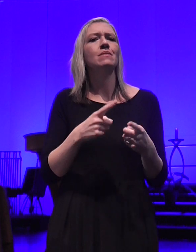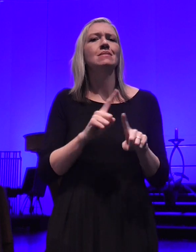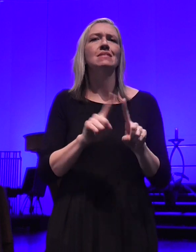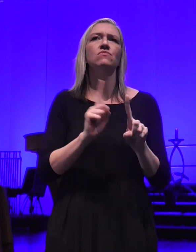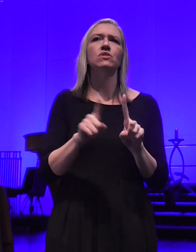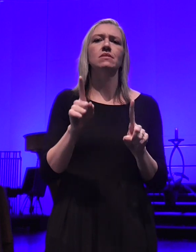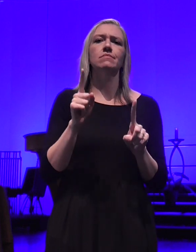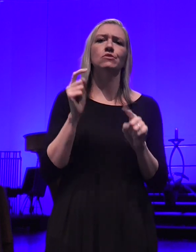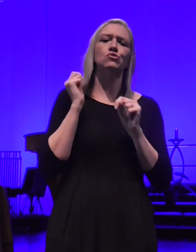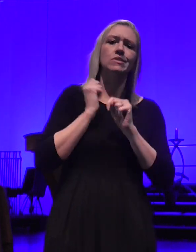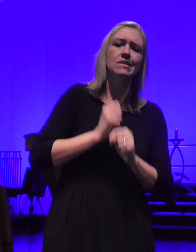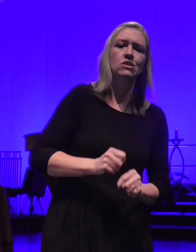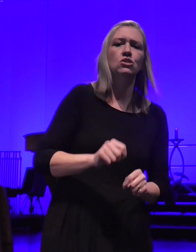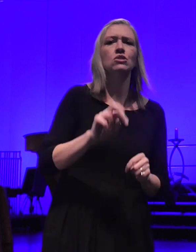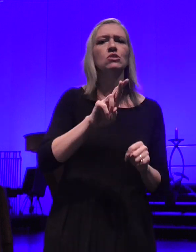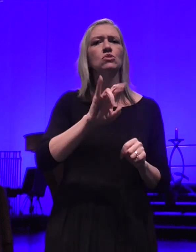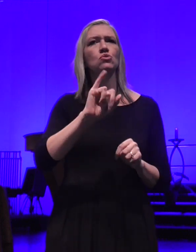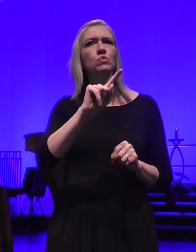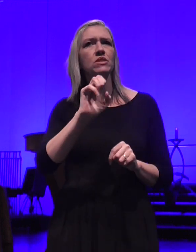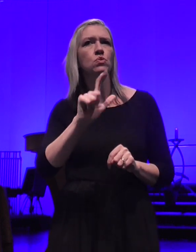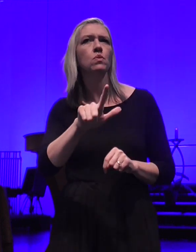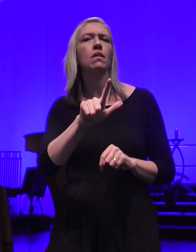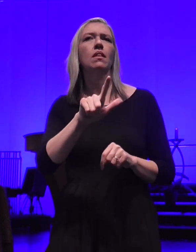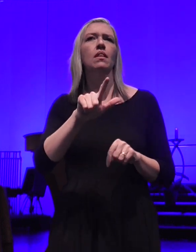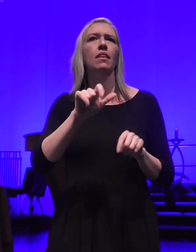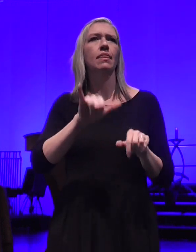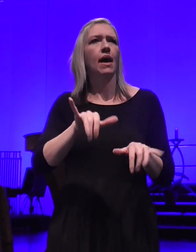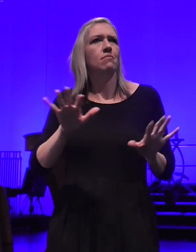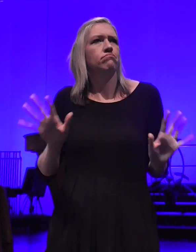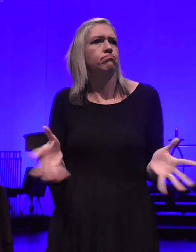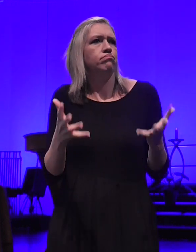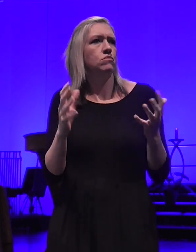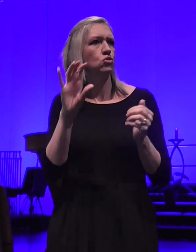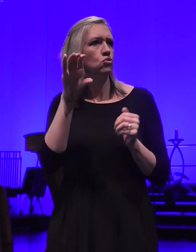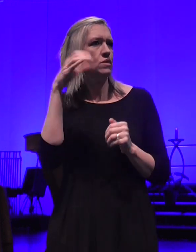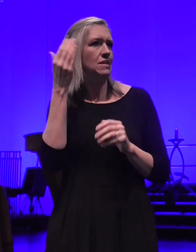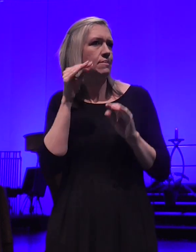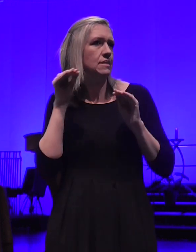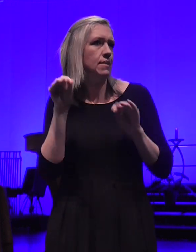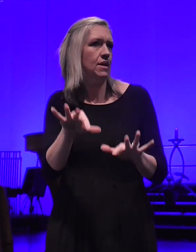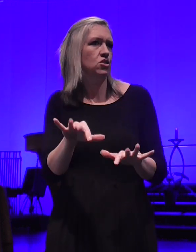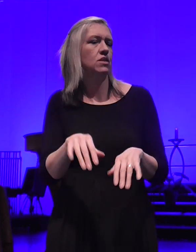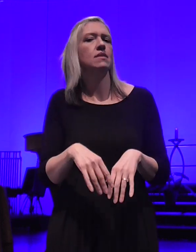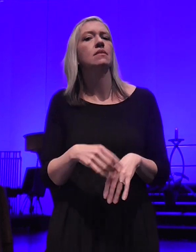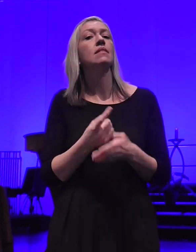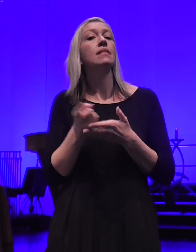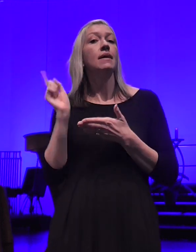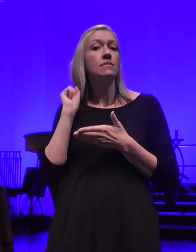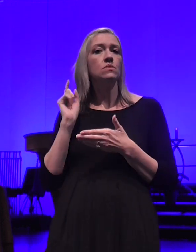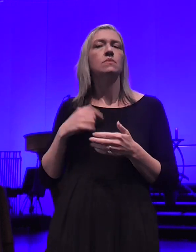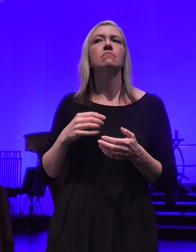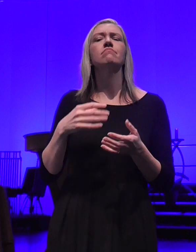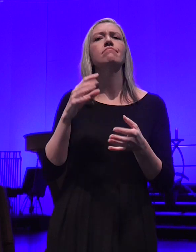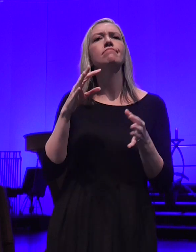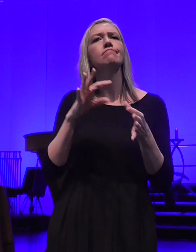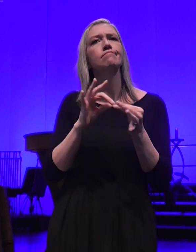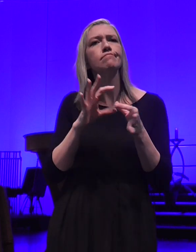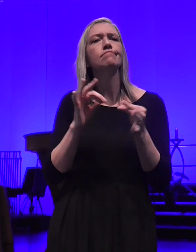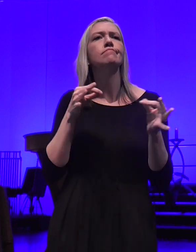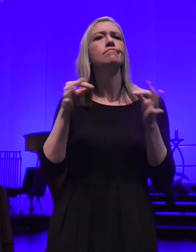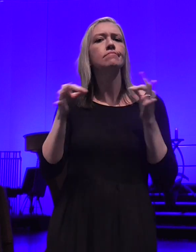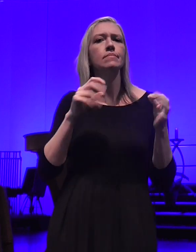Christmas magic, calling them the gifts of Christmas magic. Last week I talked about song